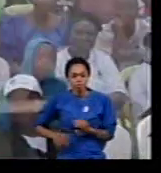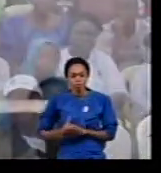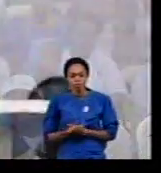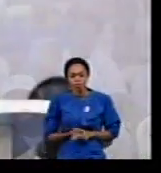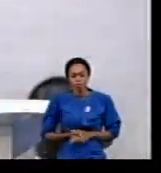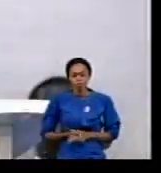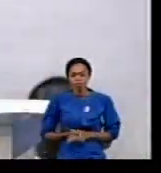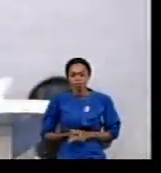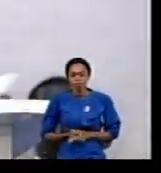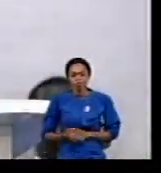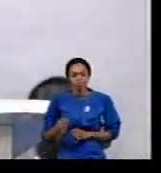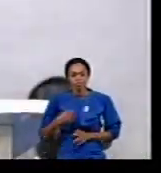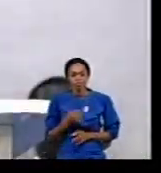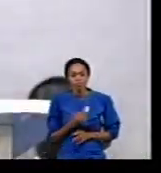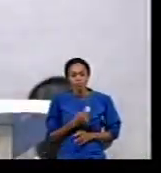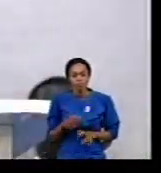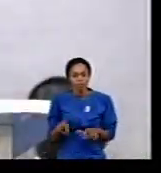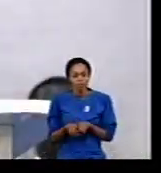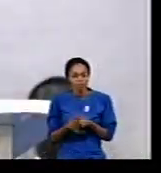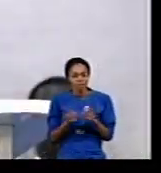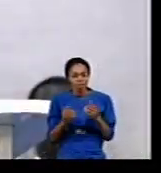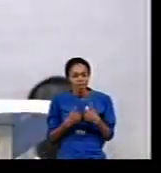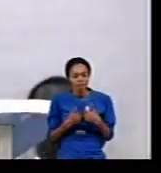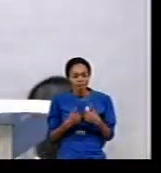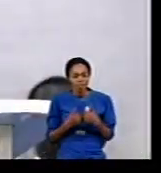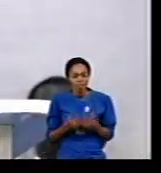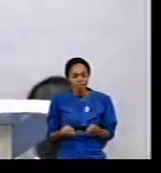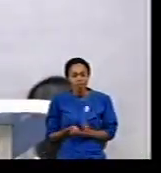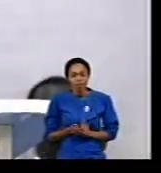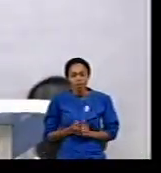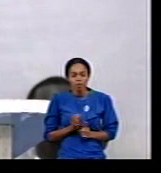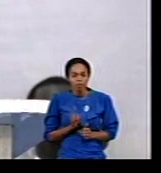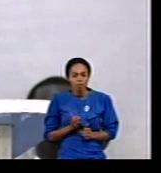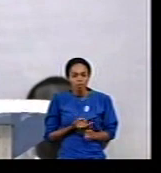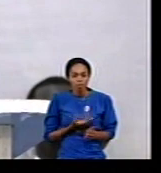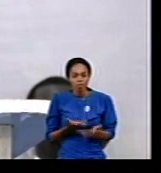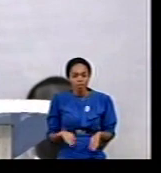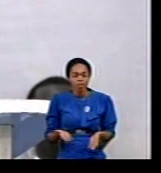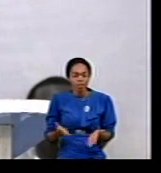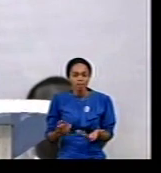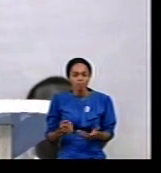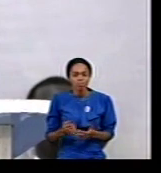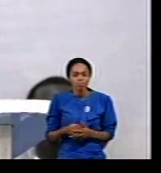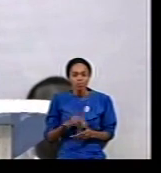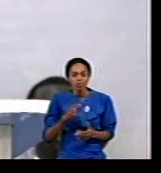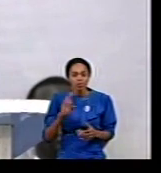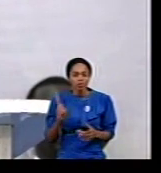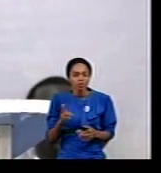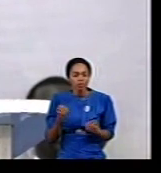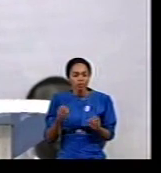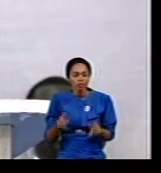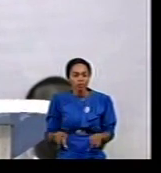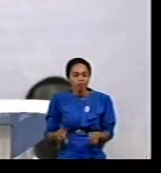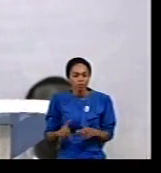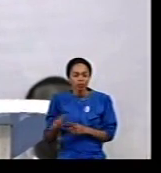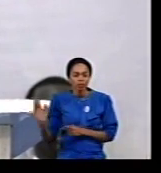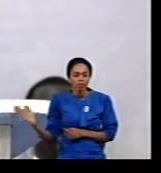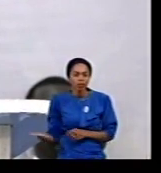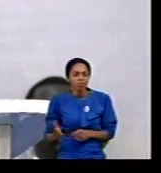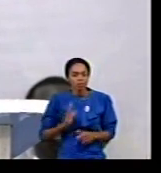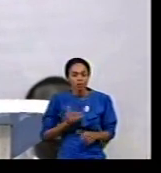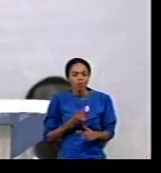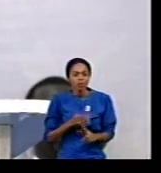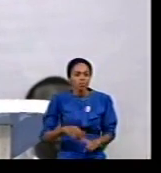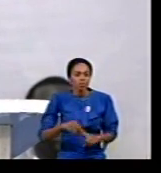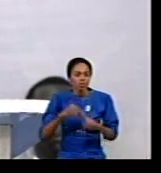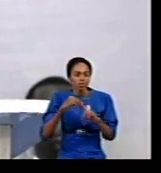We also have in our midst this evening, we want to take this opportunity to welcome a very special guest. Assurance, developing, growing faith.